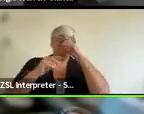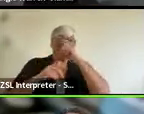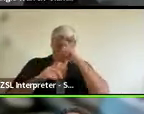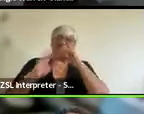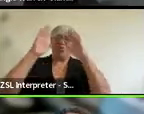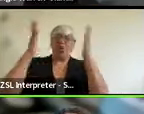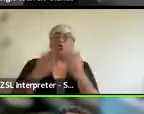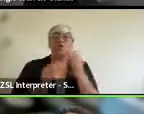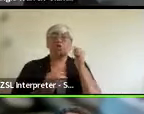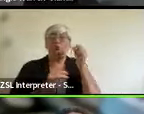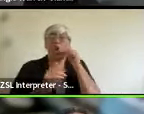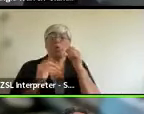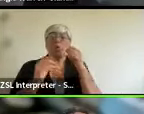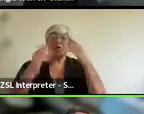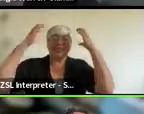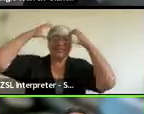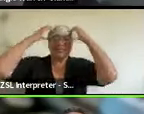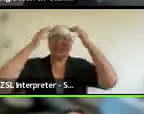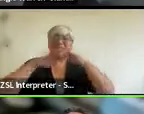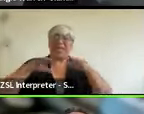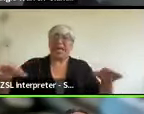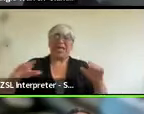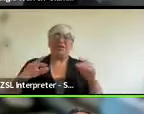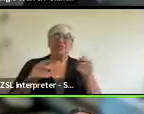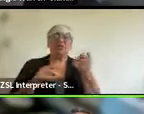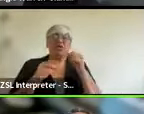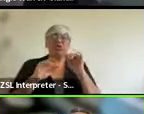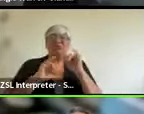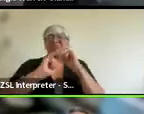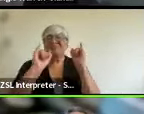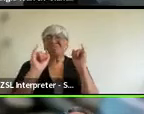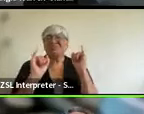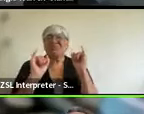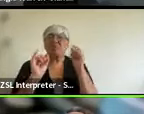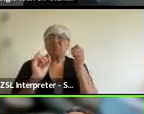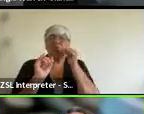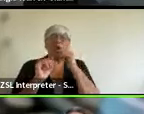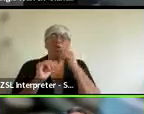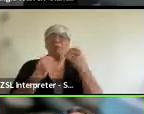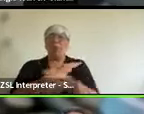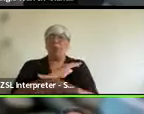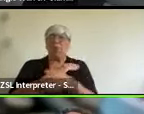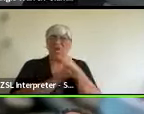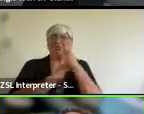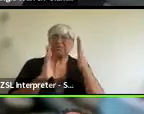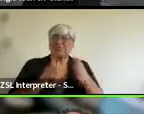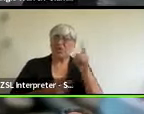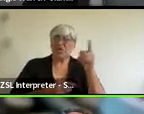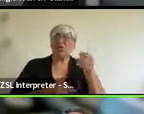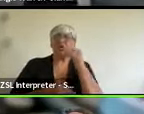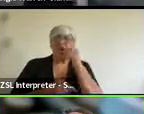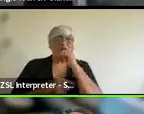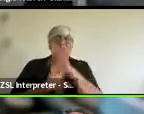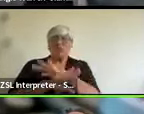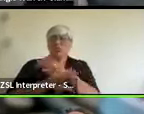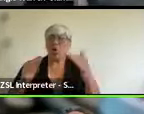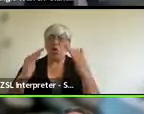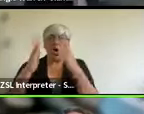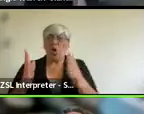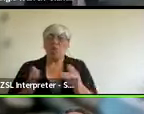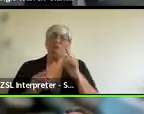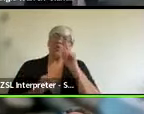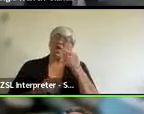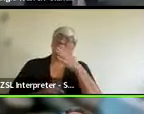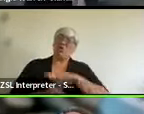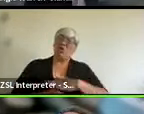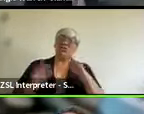We all know there's homeless people sleeping on the bus stops as soon as you walk out the door there. But we simply want accessibility law enshrined in law